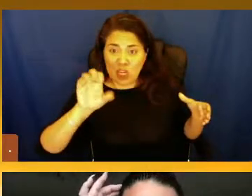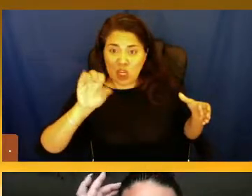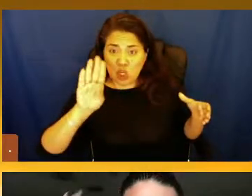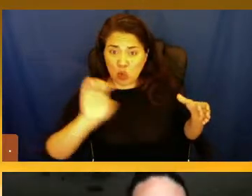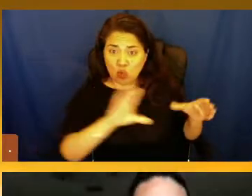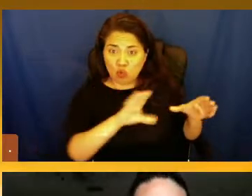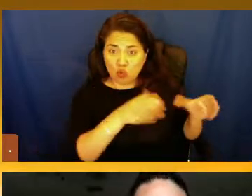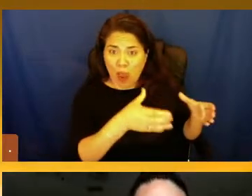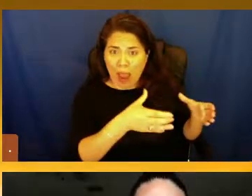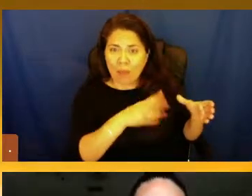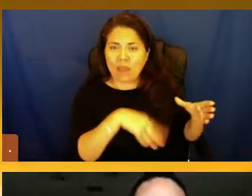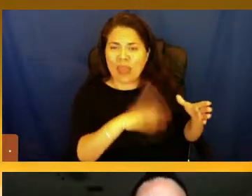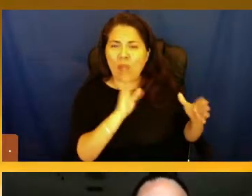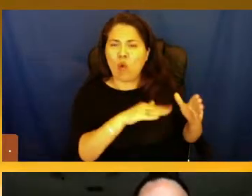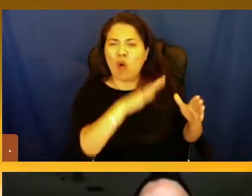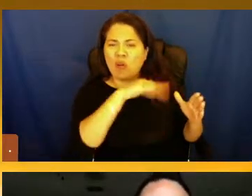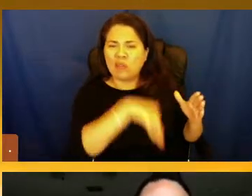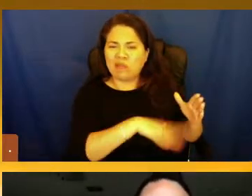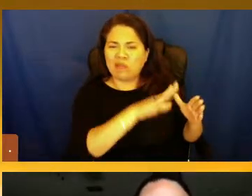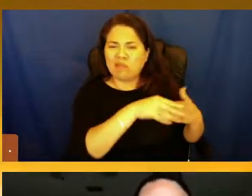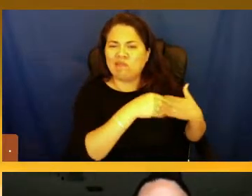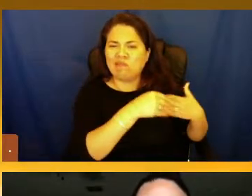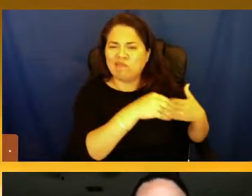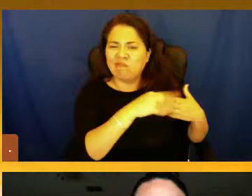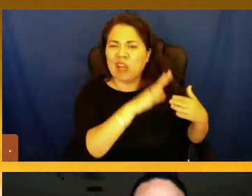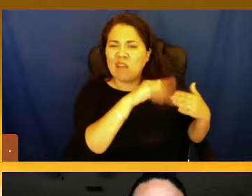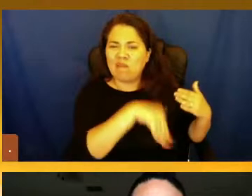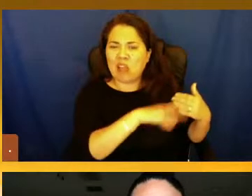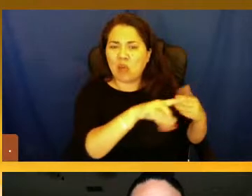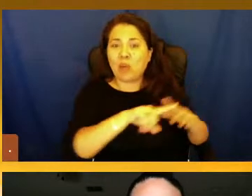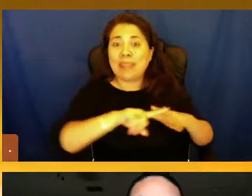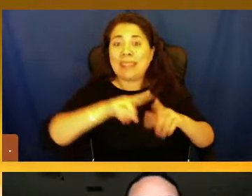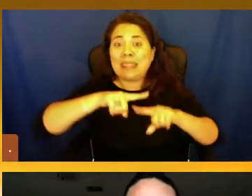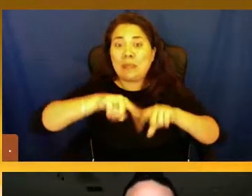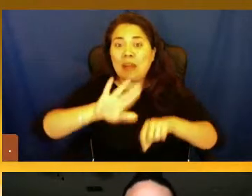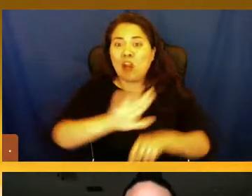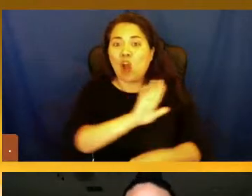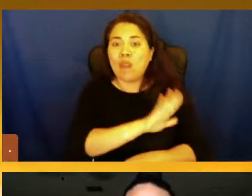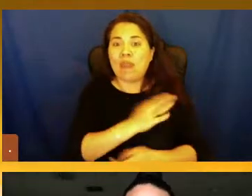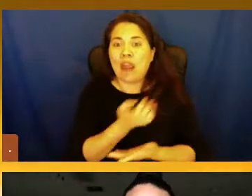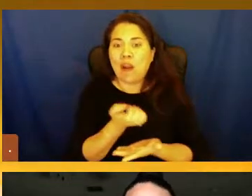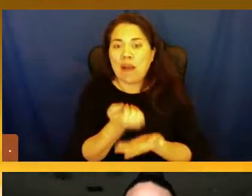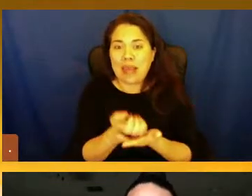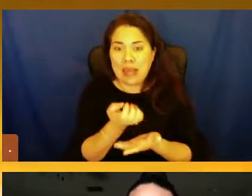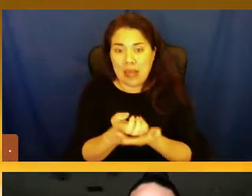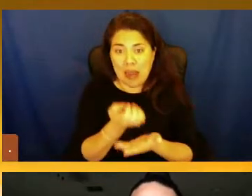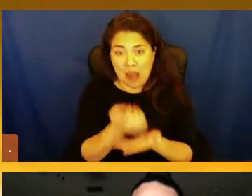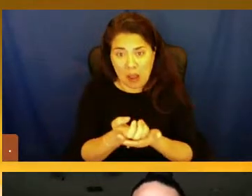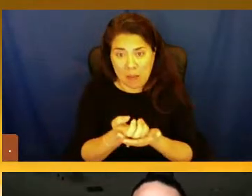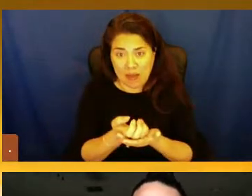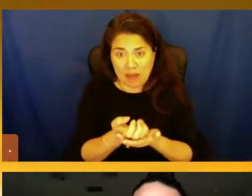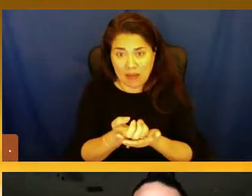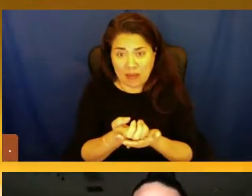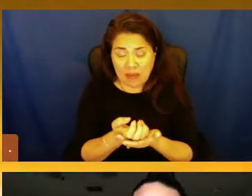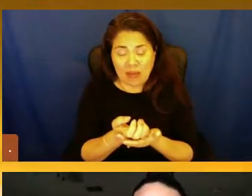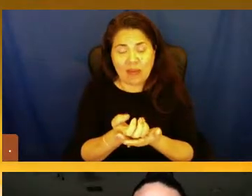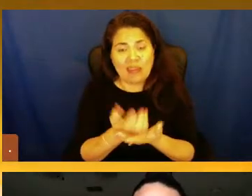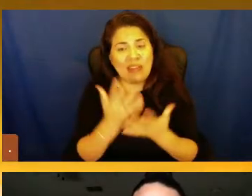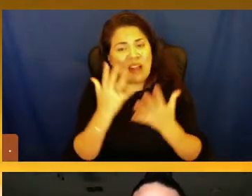it fluctuates based on economics. And unfortunately, you